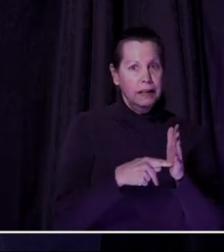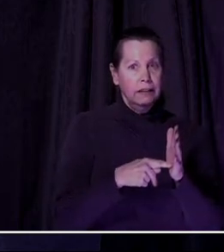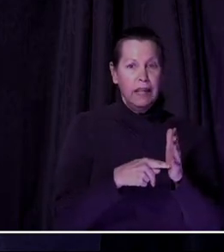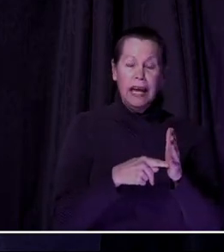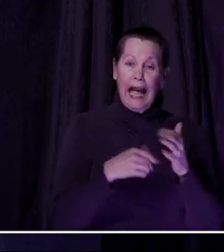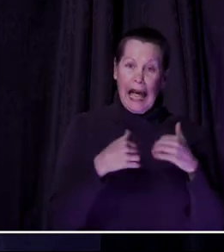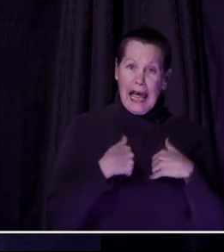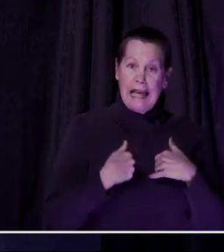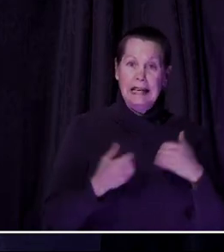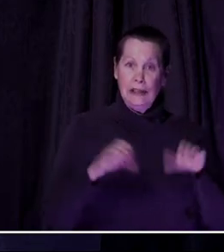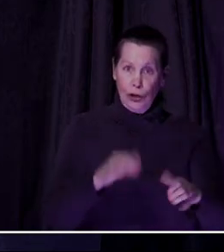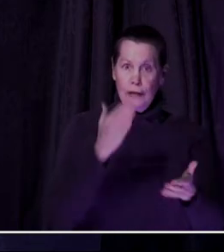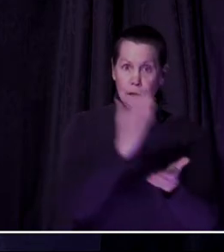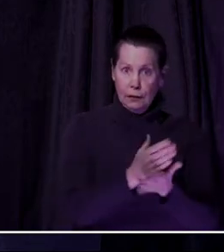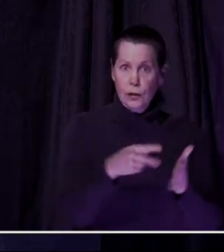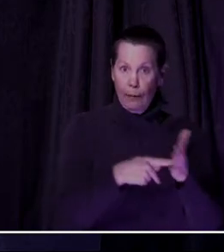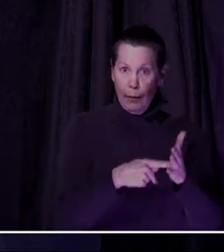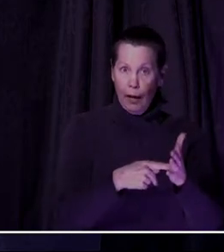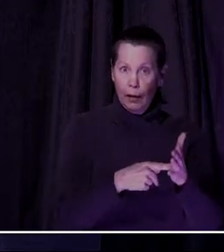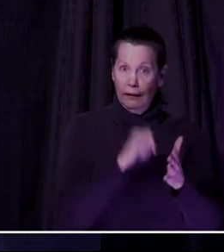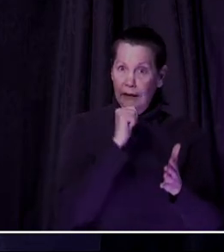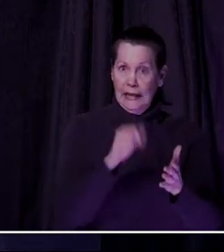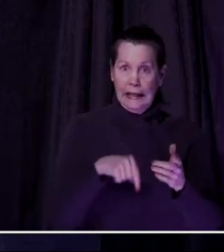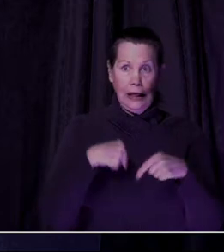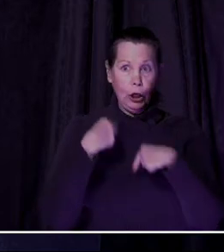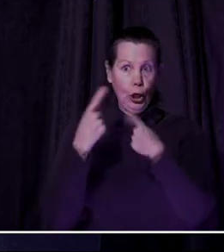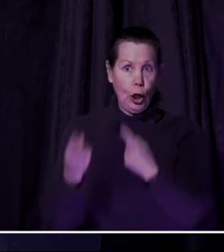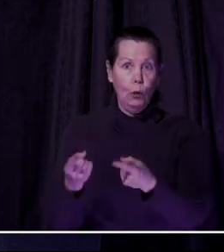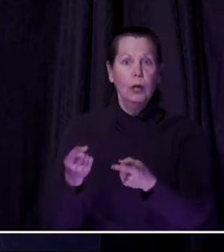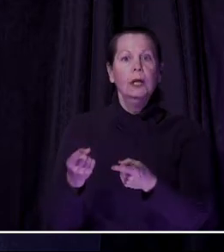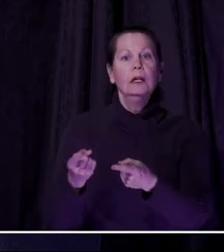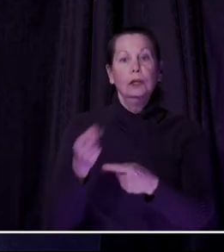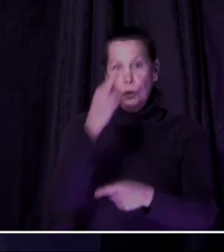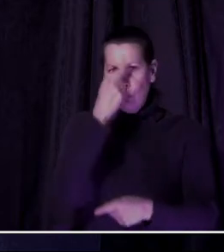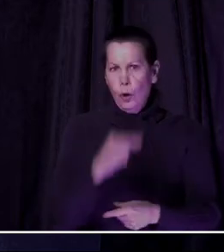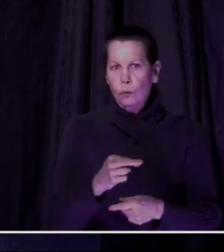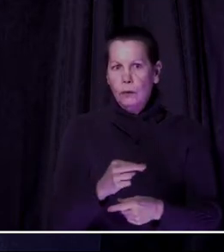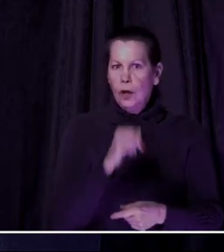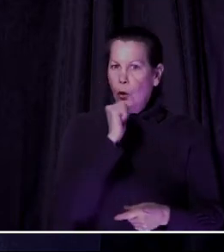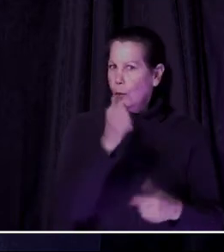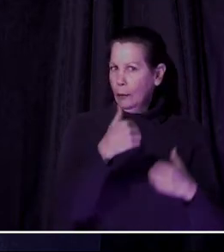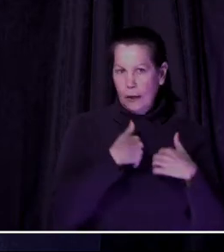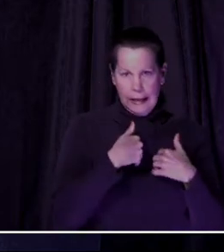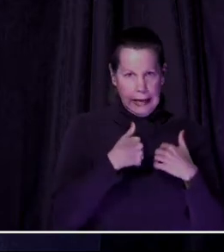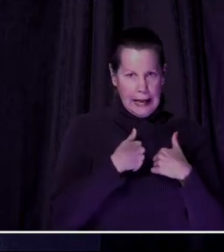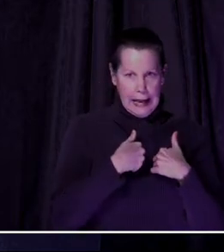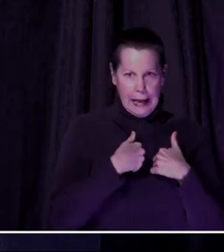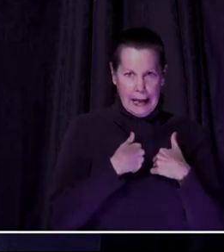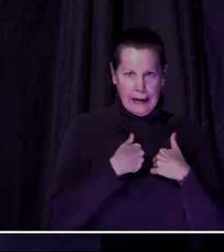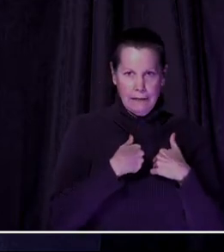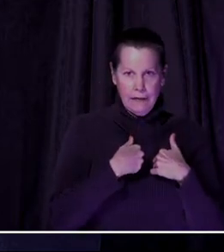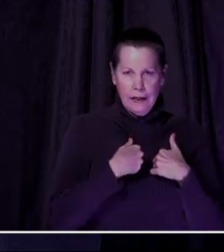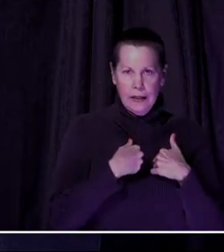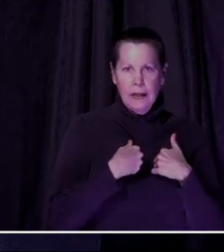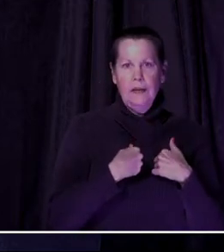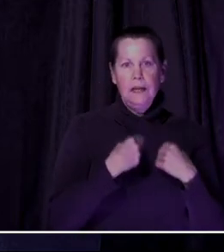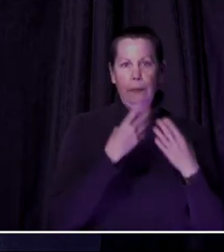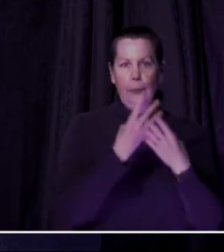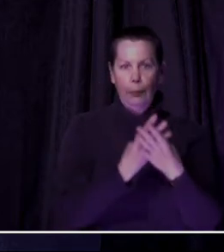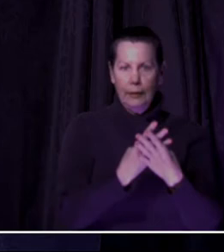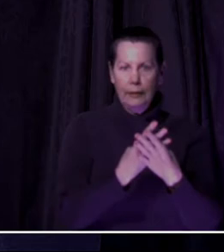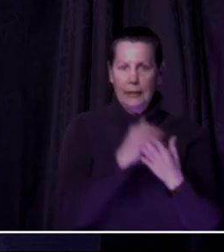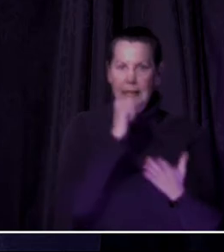Paul, if he didn't go to Rome, we wouldn't have the prison epistles.